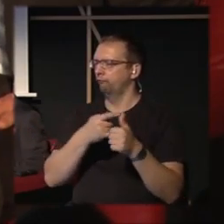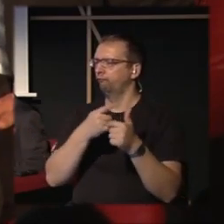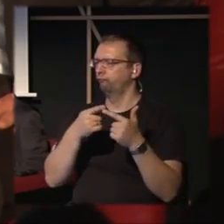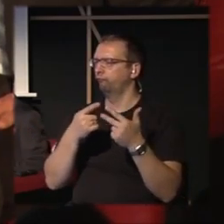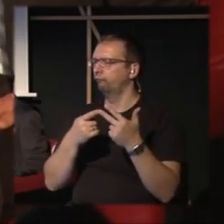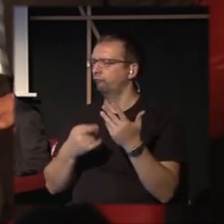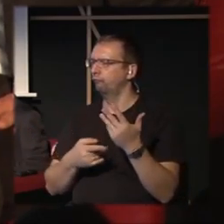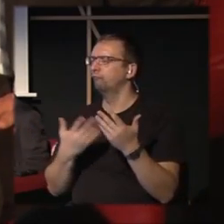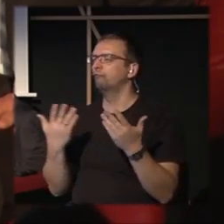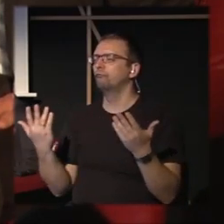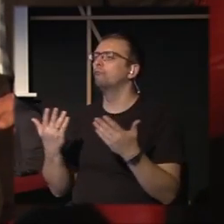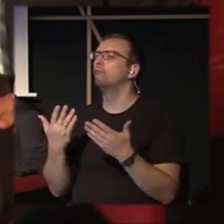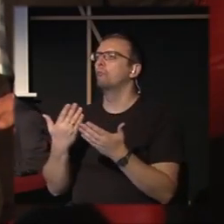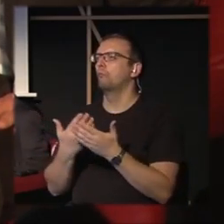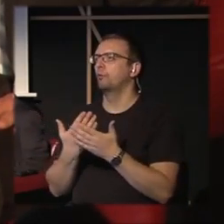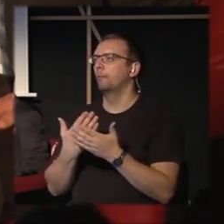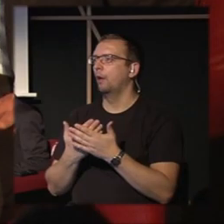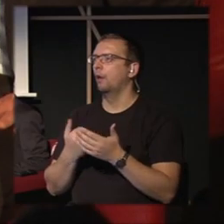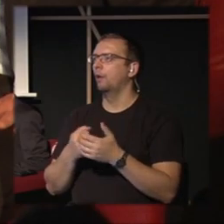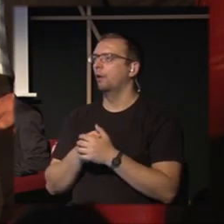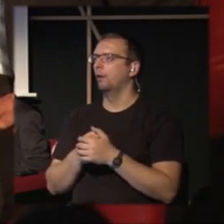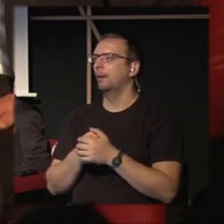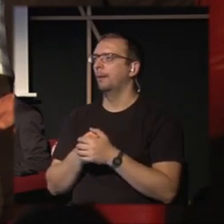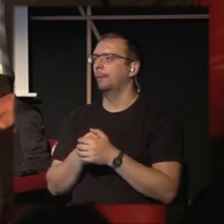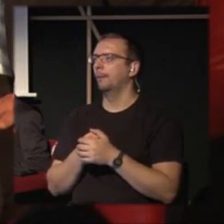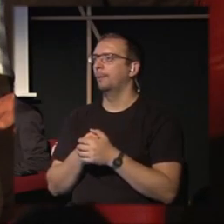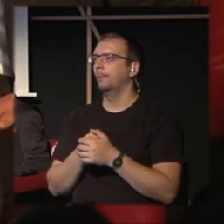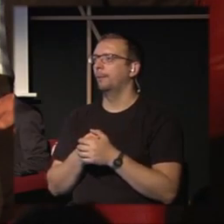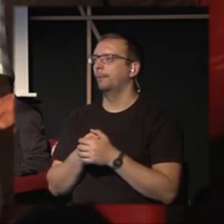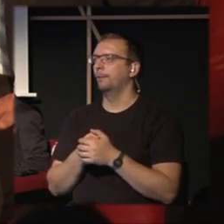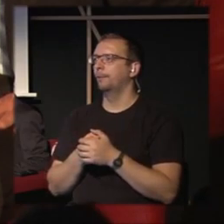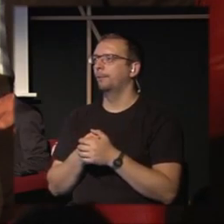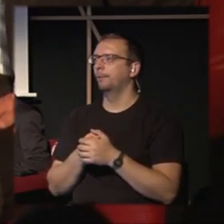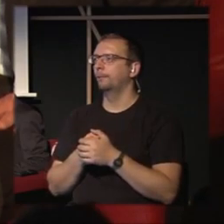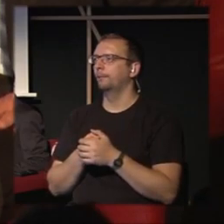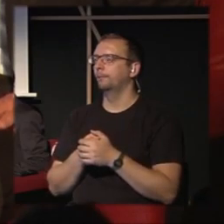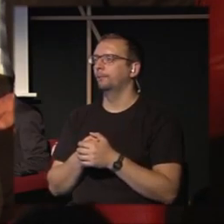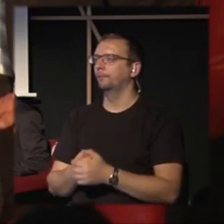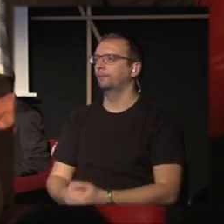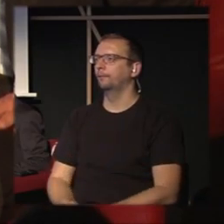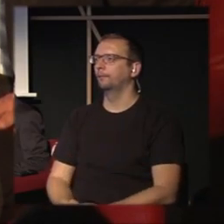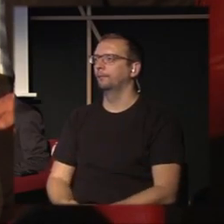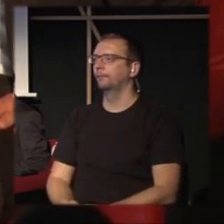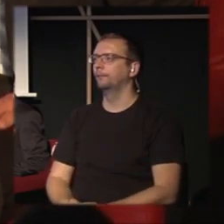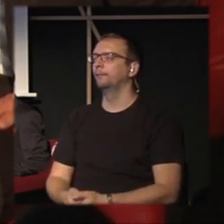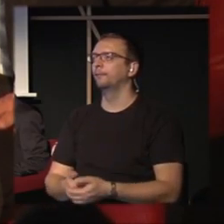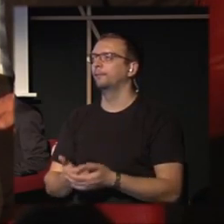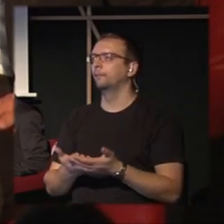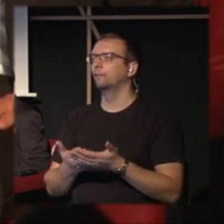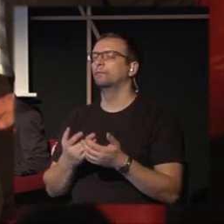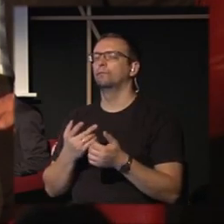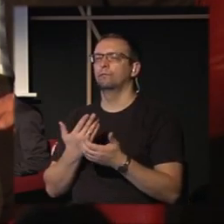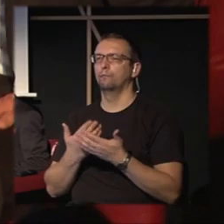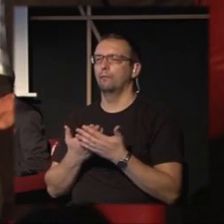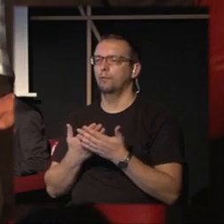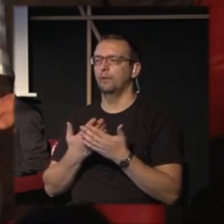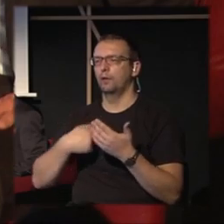of Croatia. So we were the first club with the ADC of the football match for our blind and partially sighted